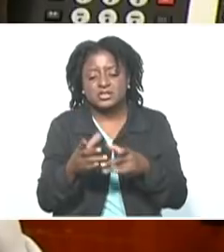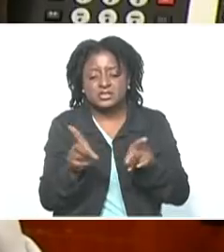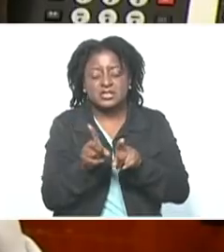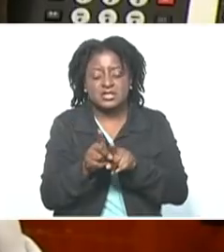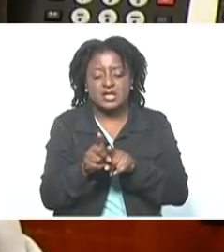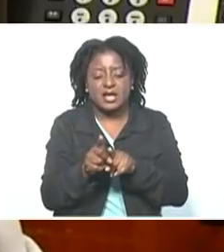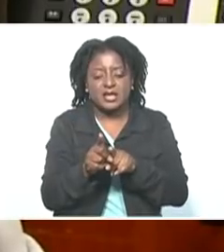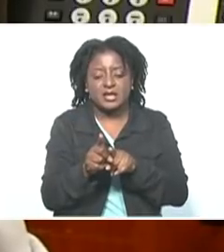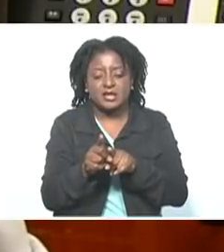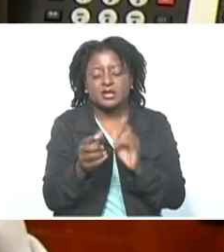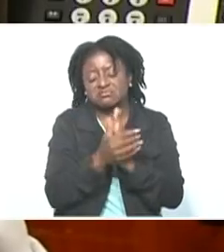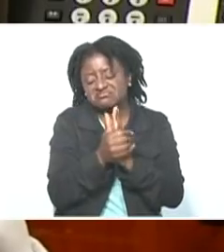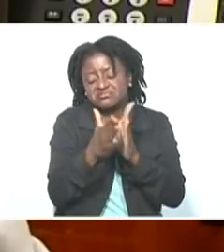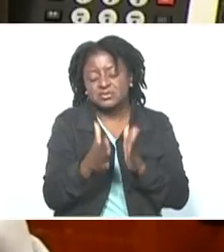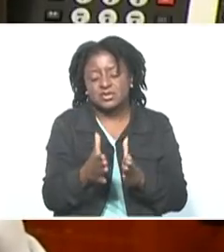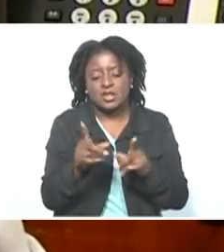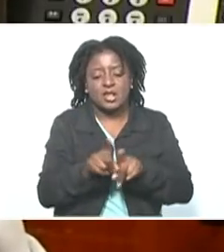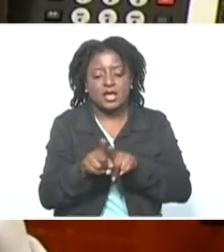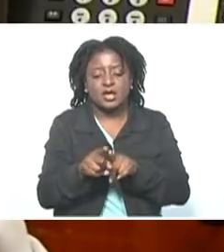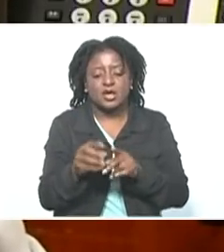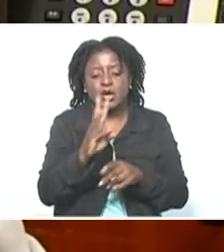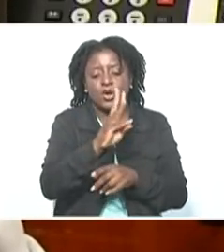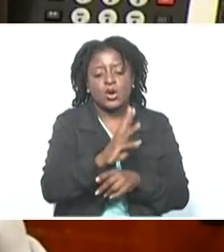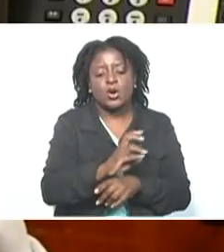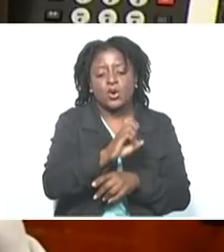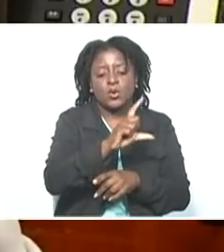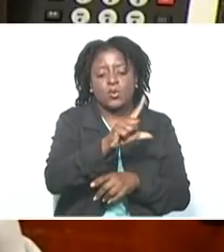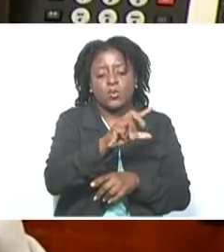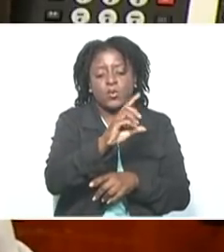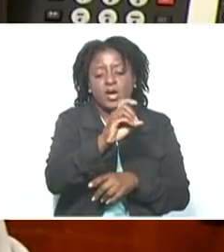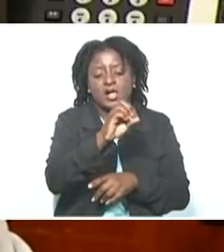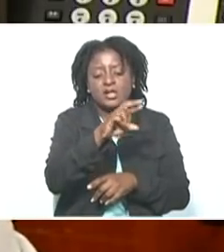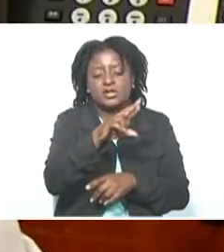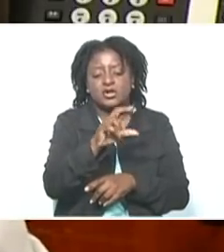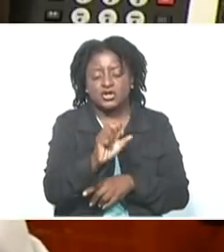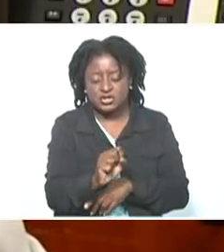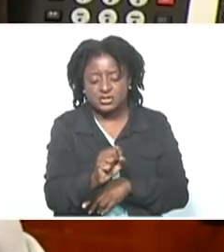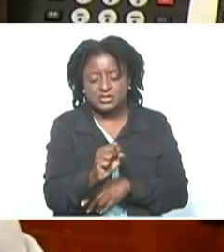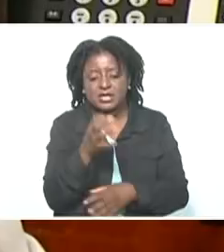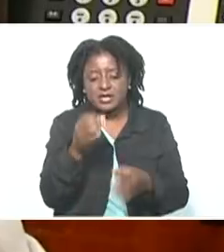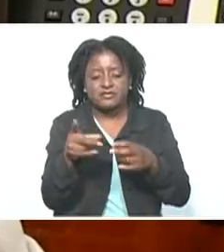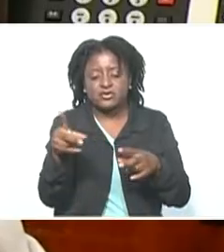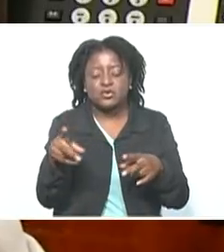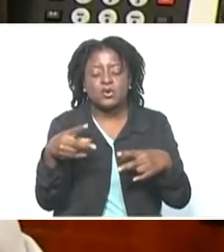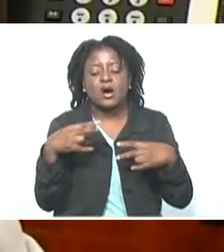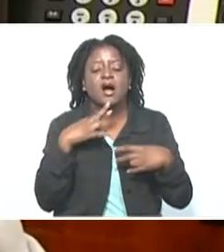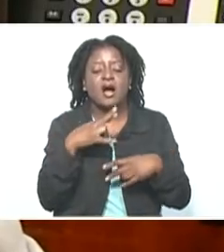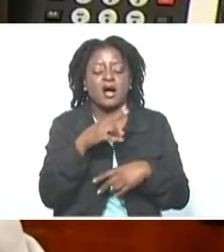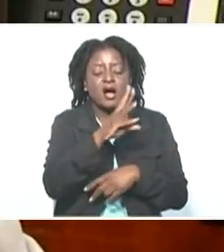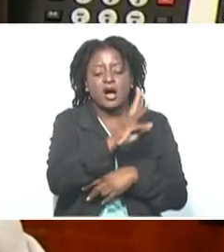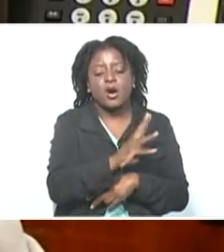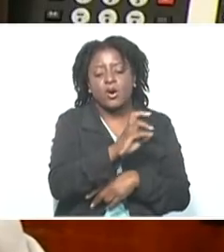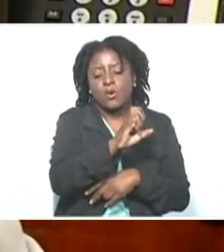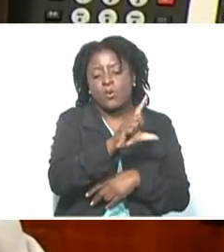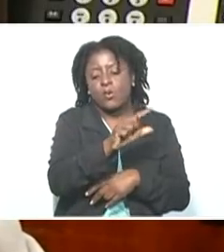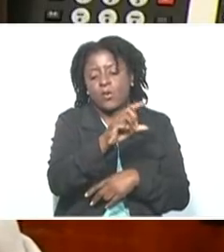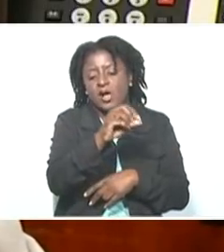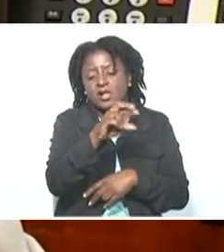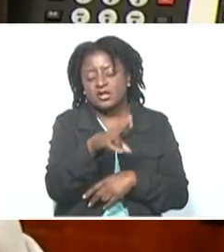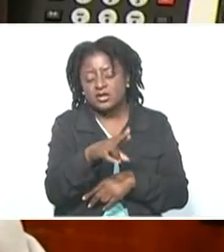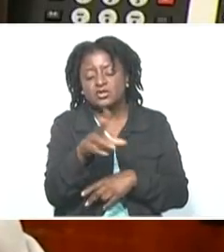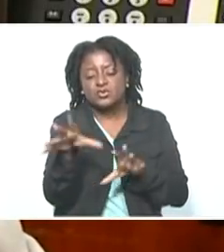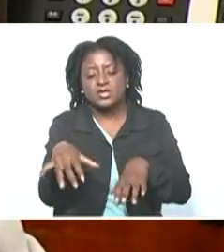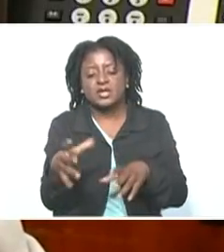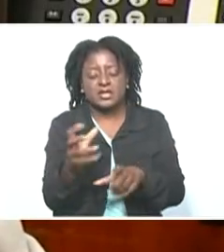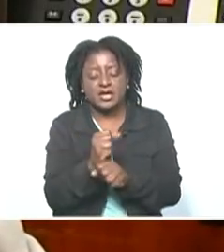about, if you're a welder in this country qualified, you can get a job. If you're an engineer, you qualified, you can get a job. If you're a teacher, you can